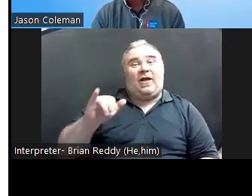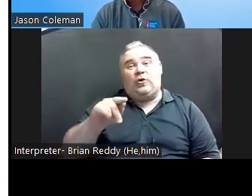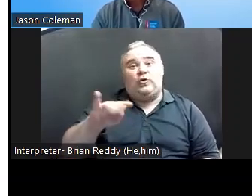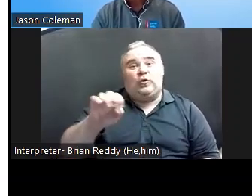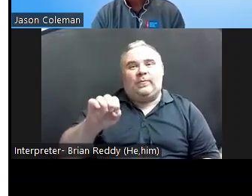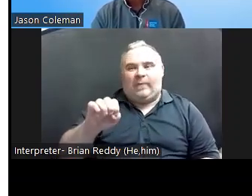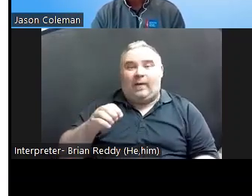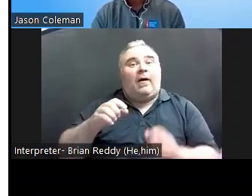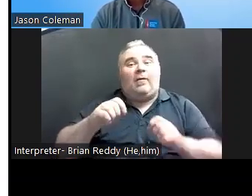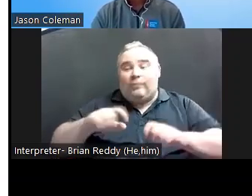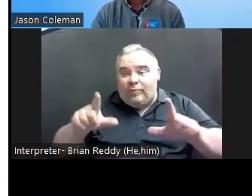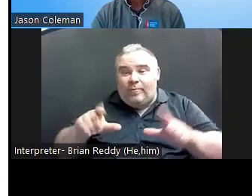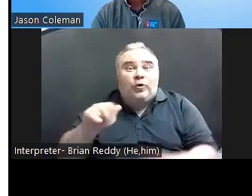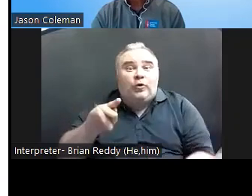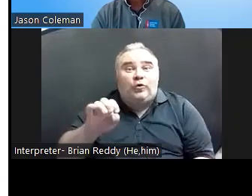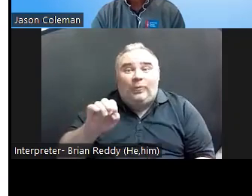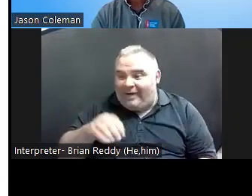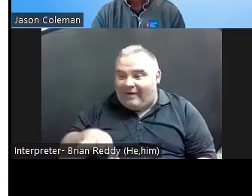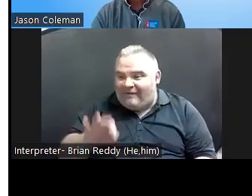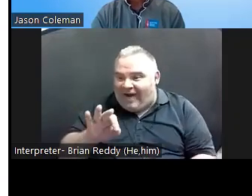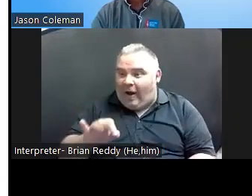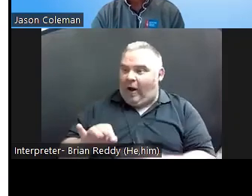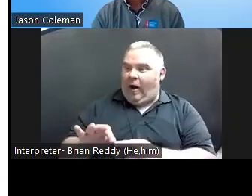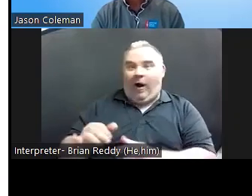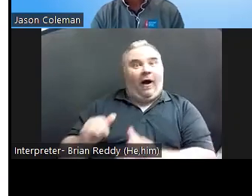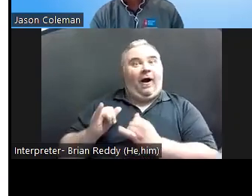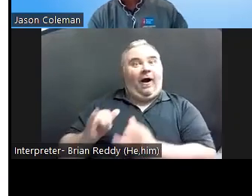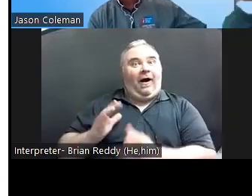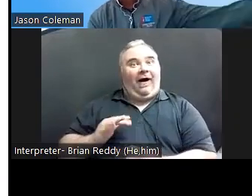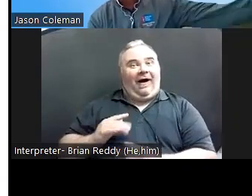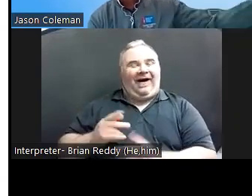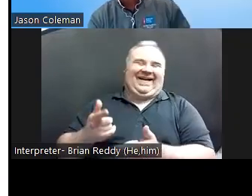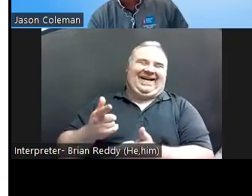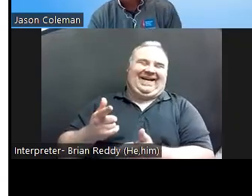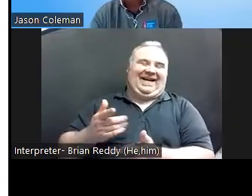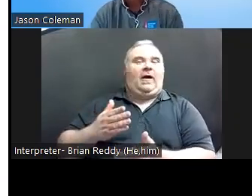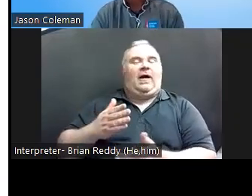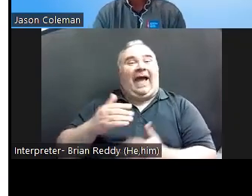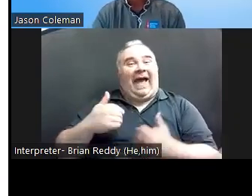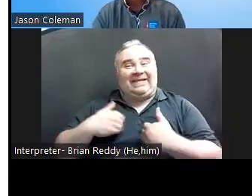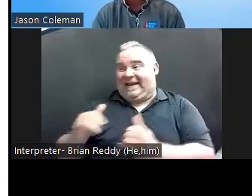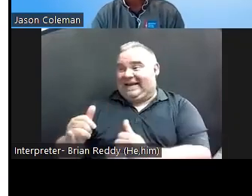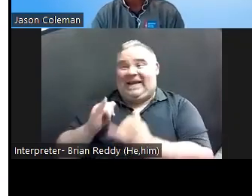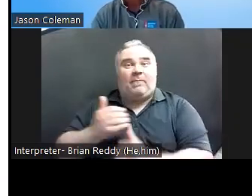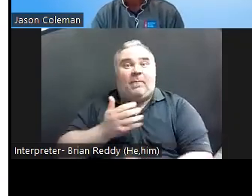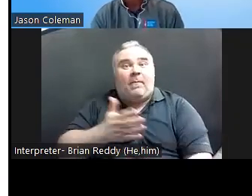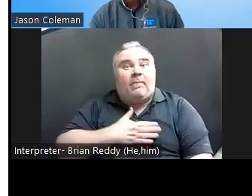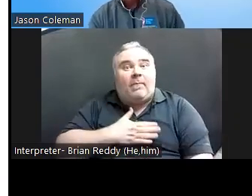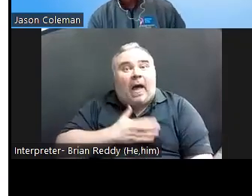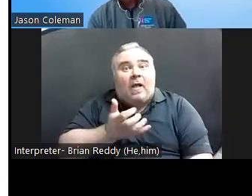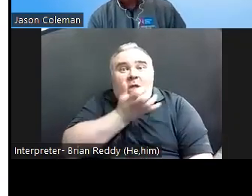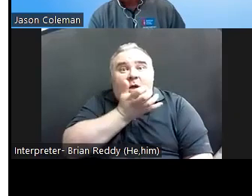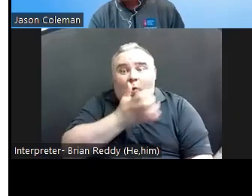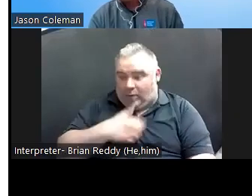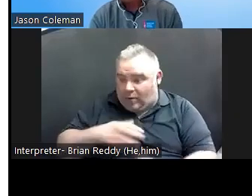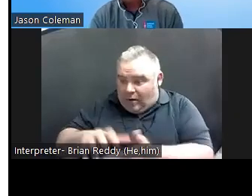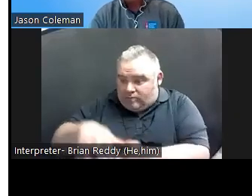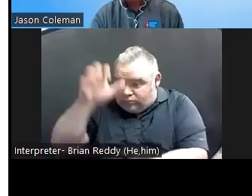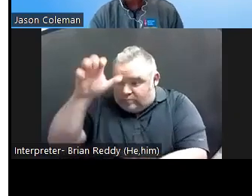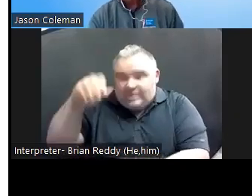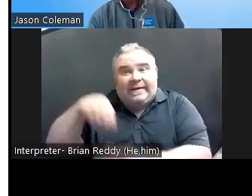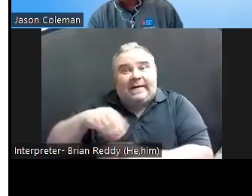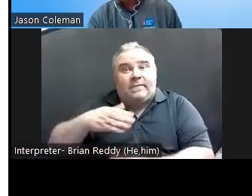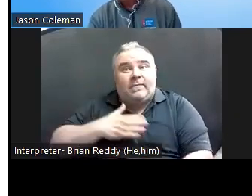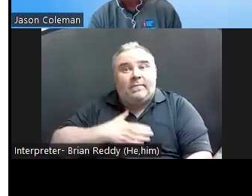go on YouTube and I can find somebody just like myself that has my lawnmower disassembled in the garage and my toolbox